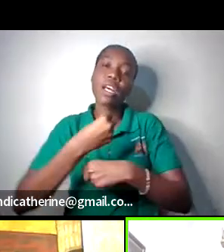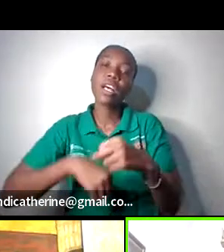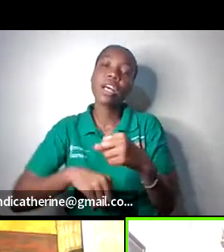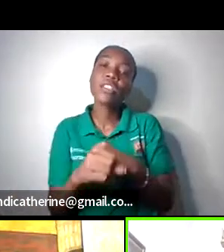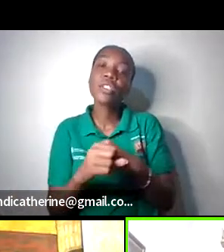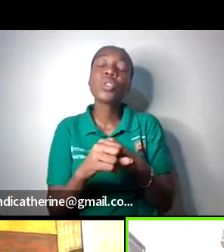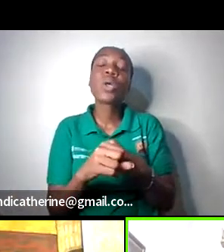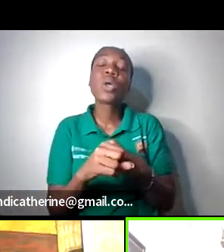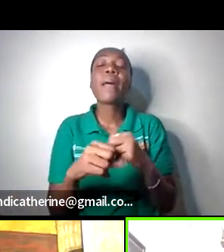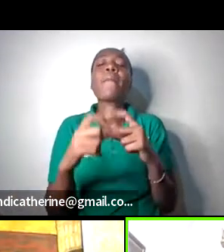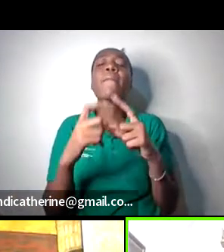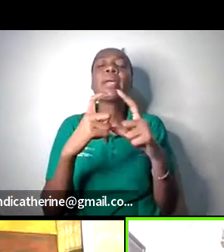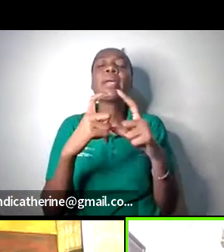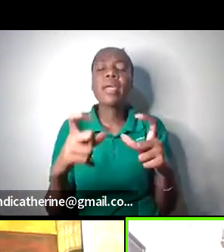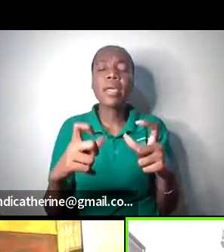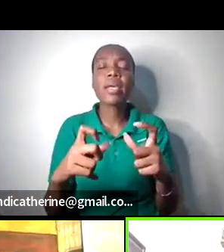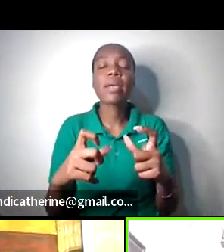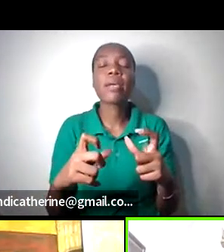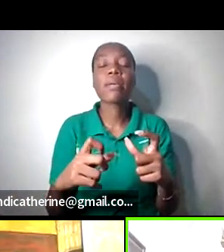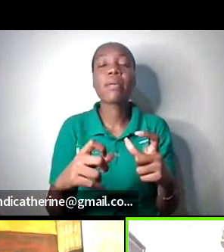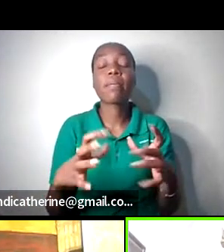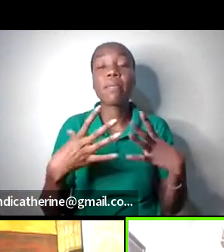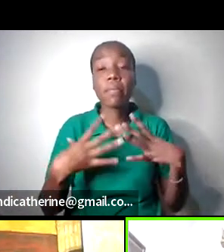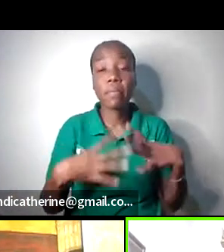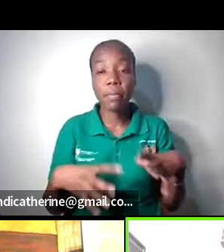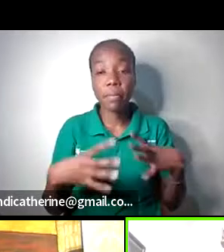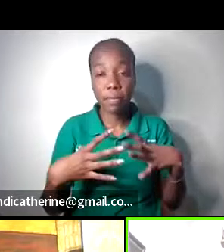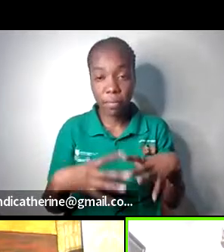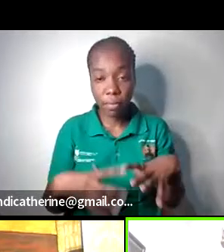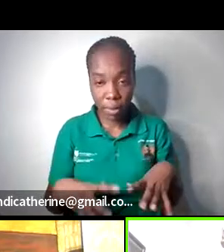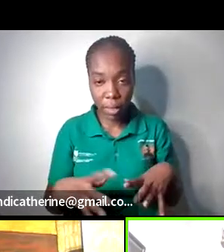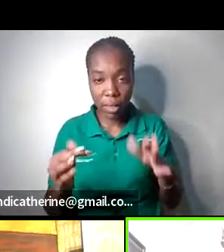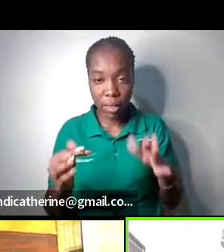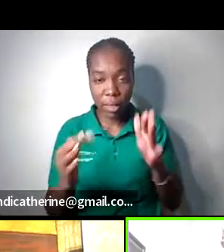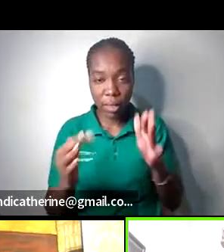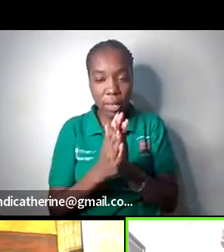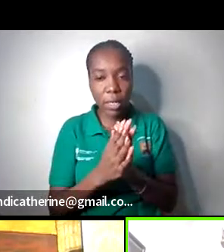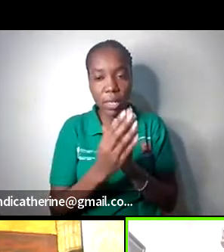huge population of young